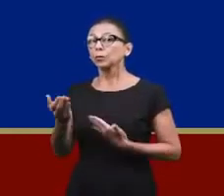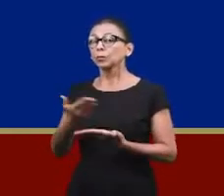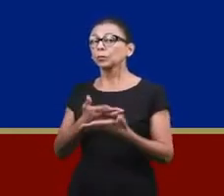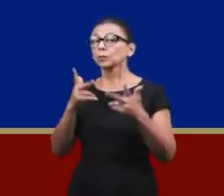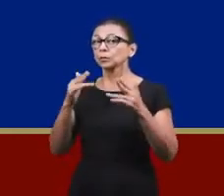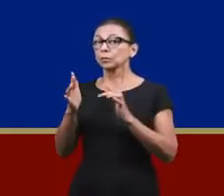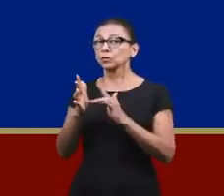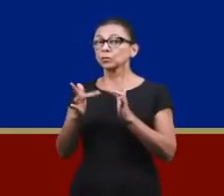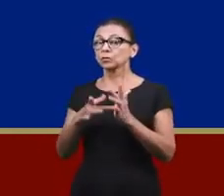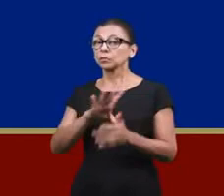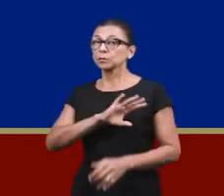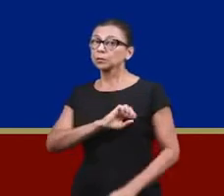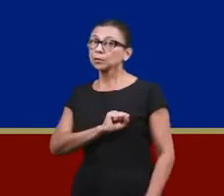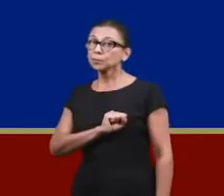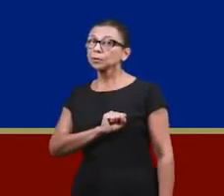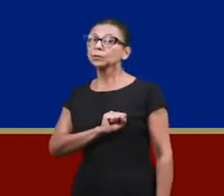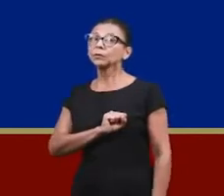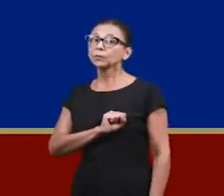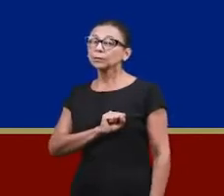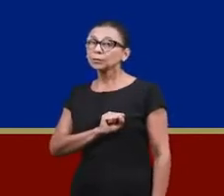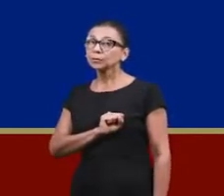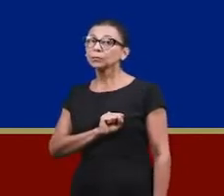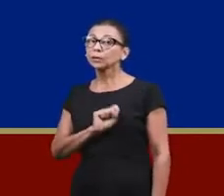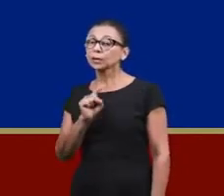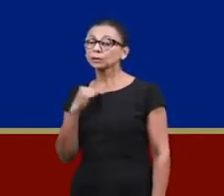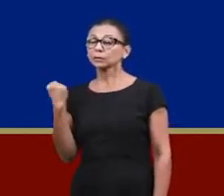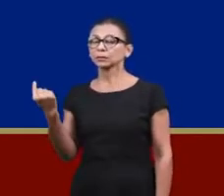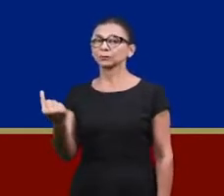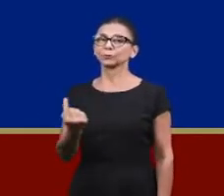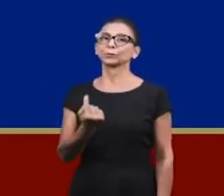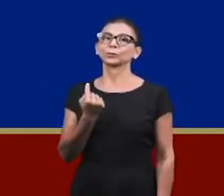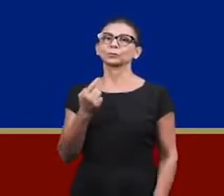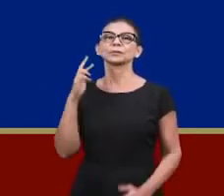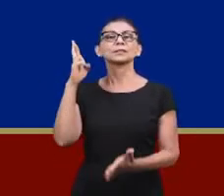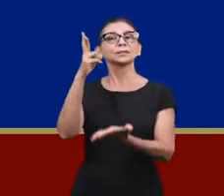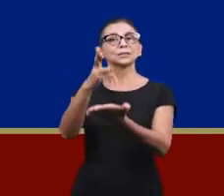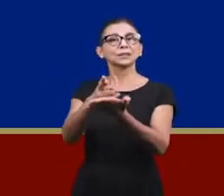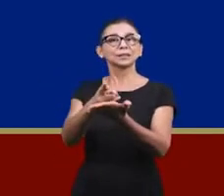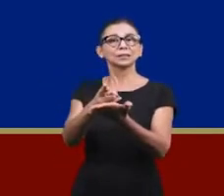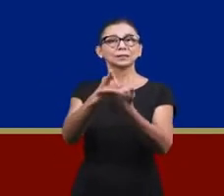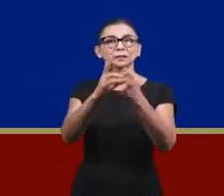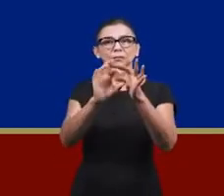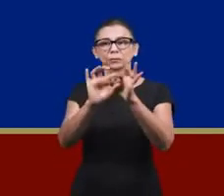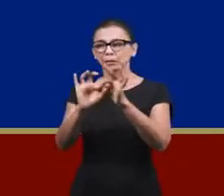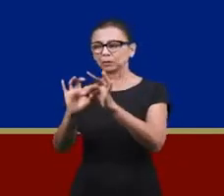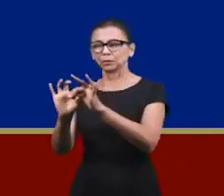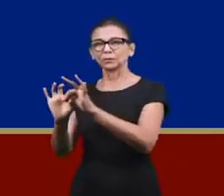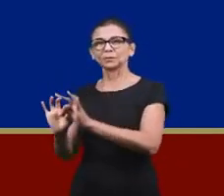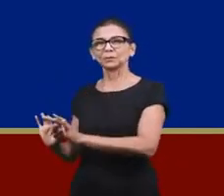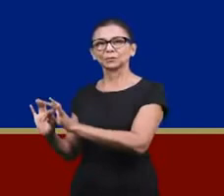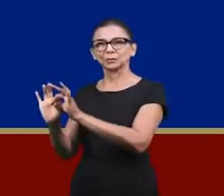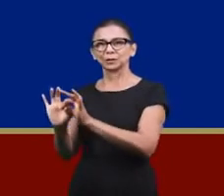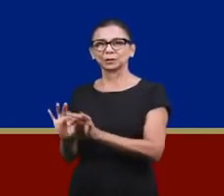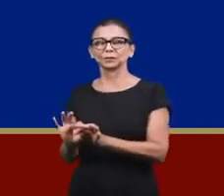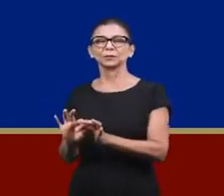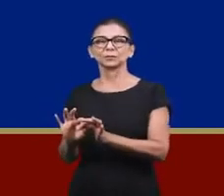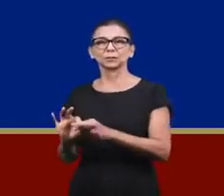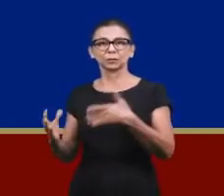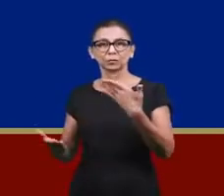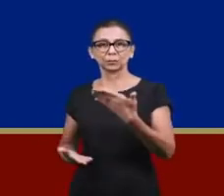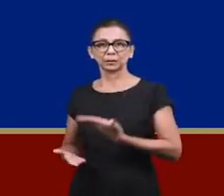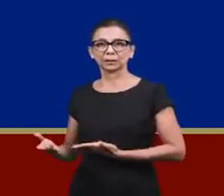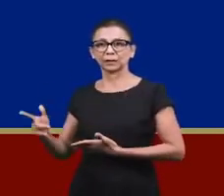us. As a result, we reach fellowship with the brethren and with